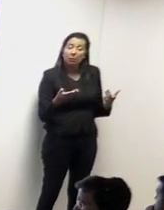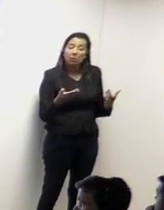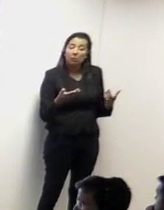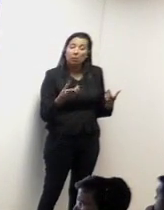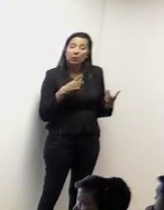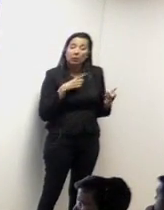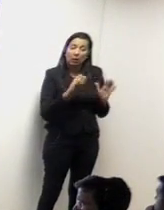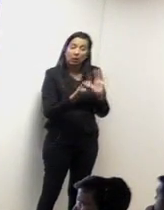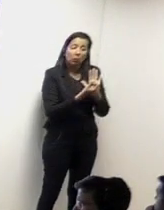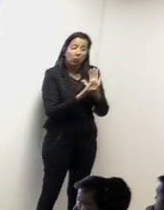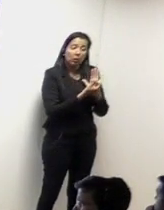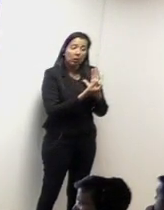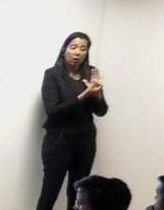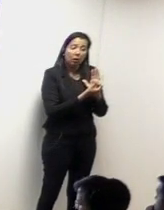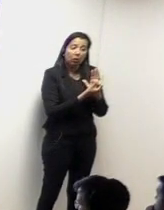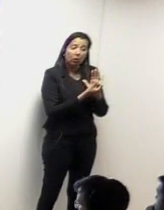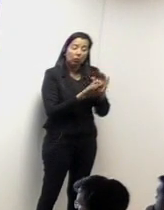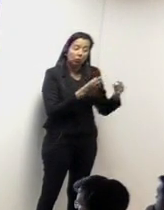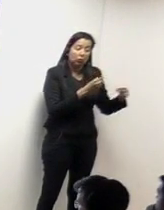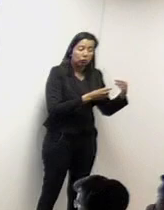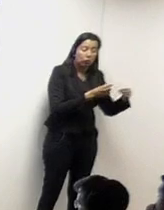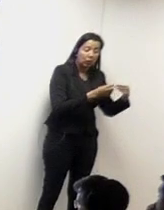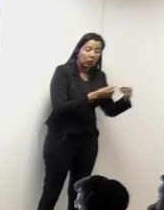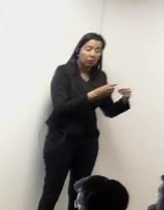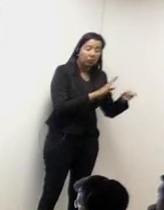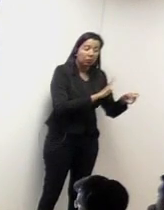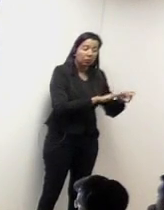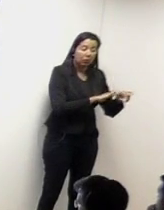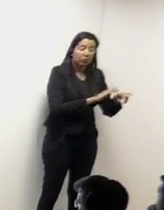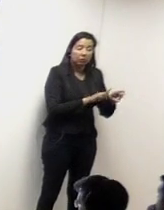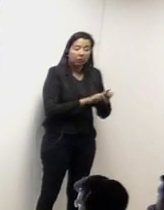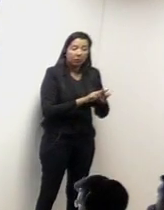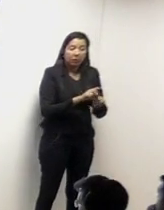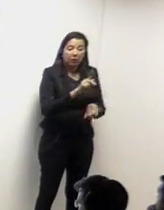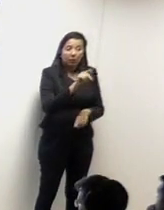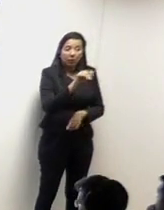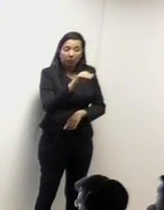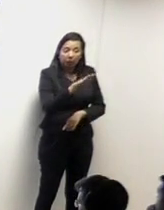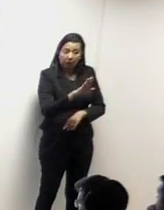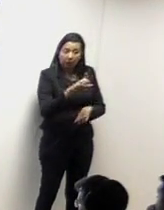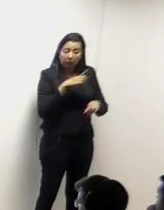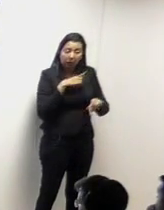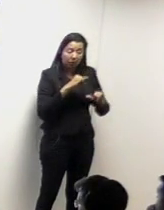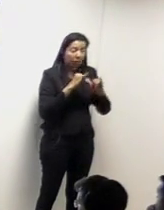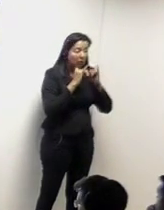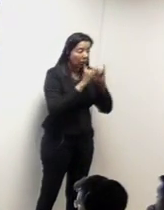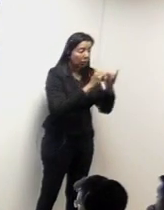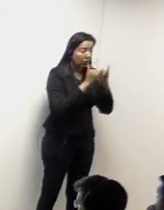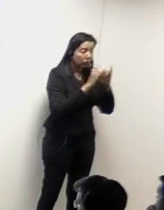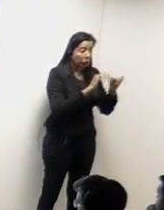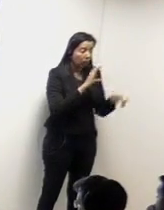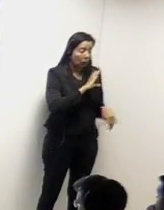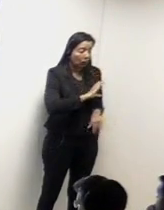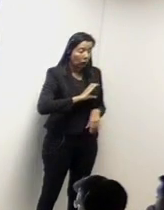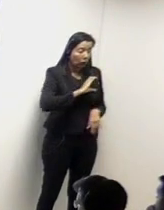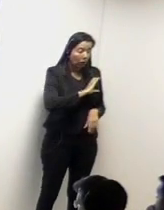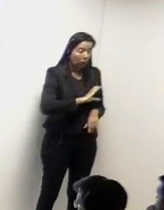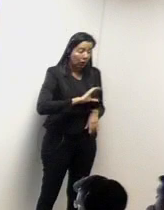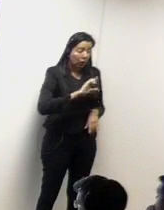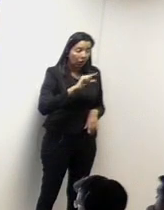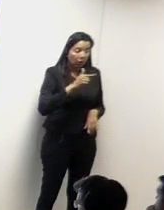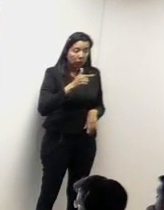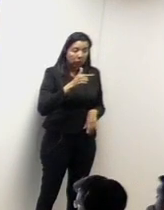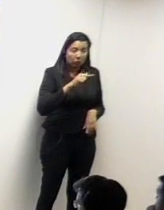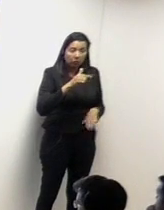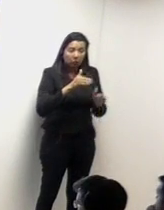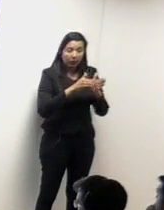modeling dynamics over time. We have the GDP from the energy sector in Alberta, and we can see from 2000 to 2030, red means there's a lot of